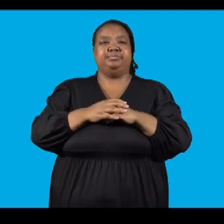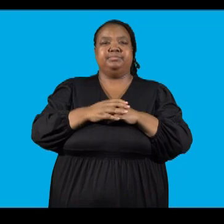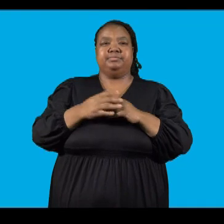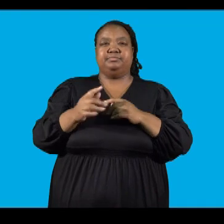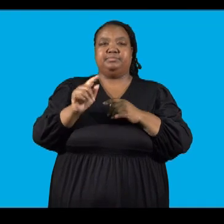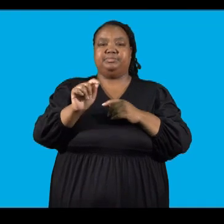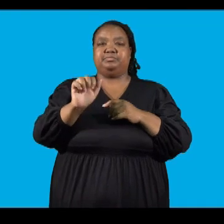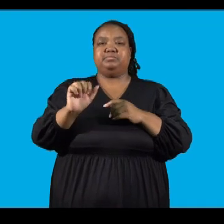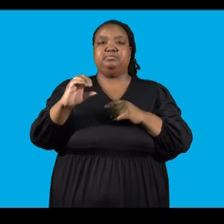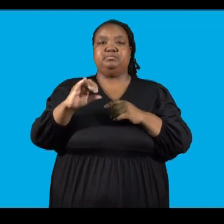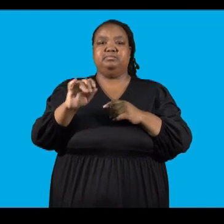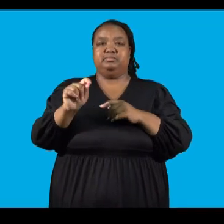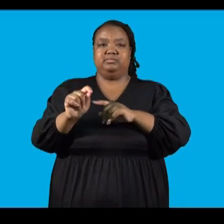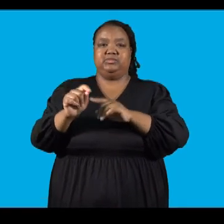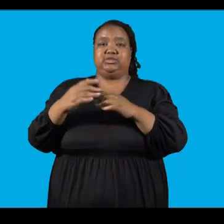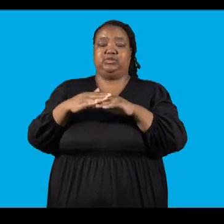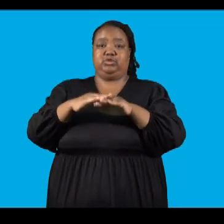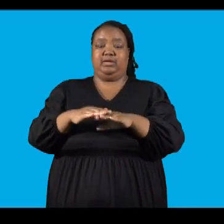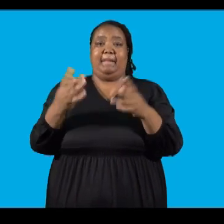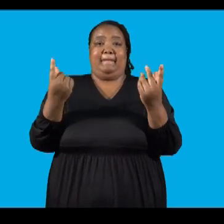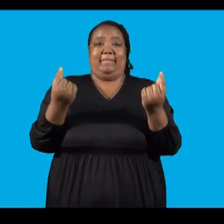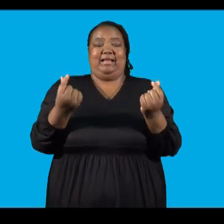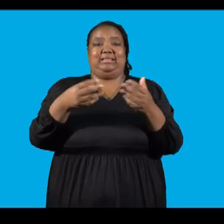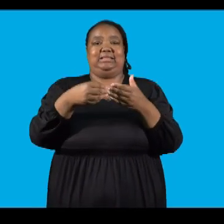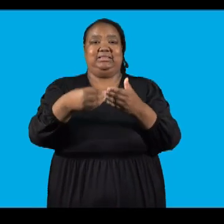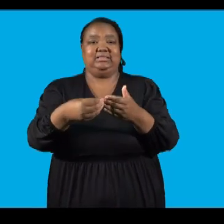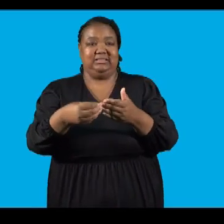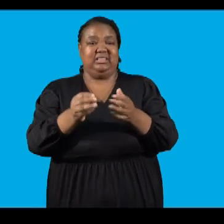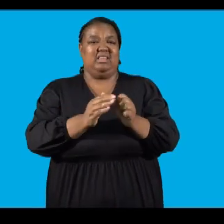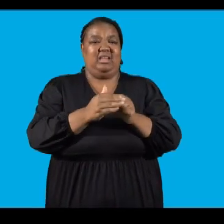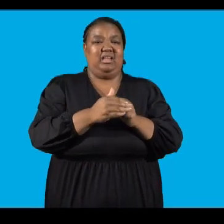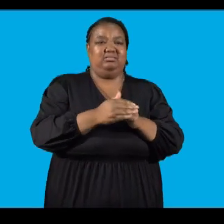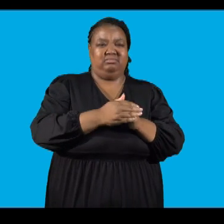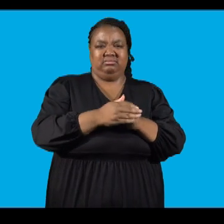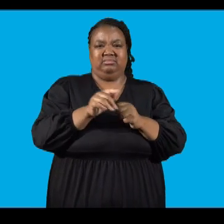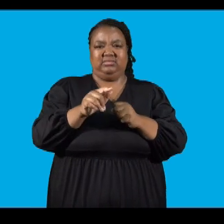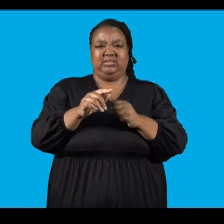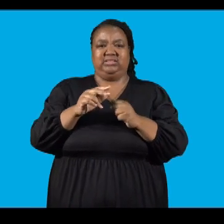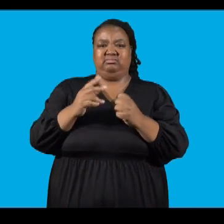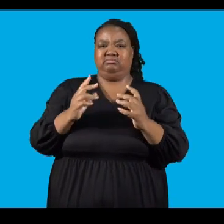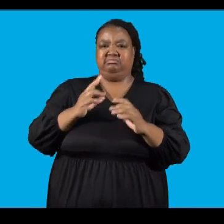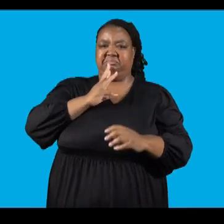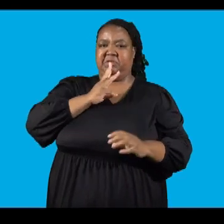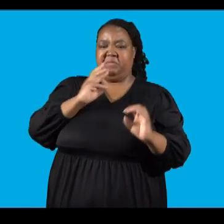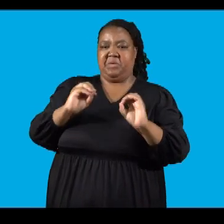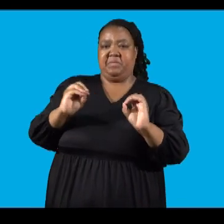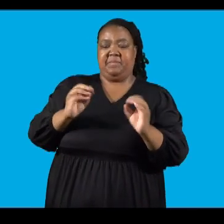it is also known as price leadership. This one is hidden and